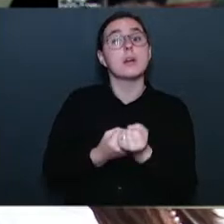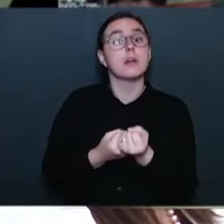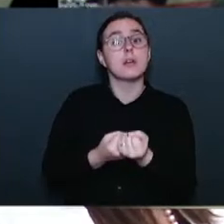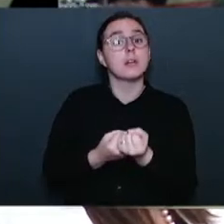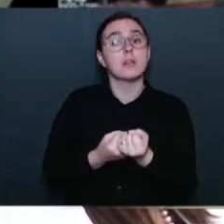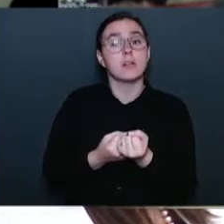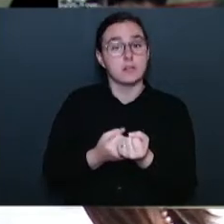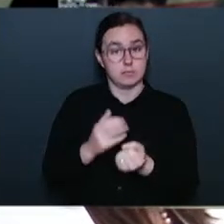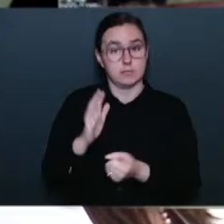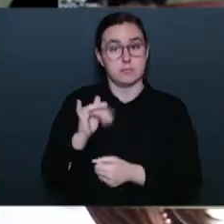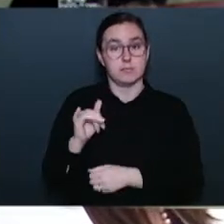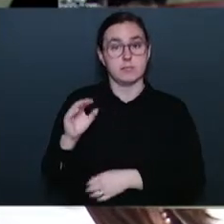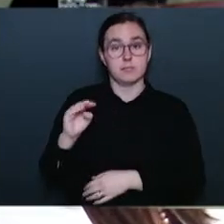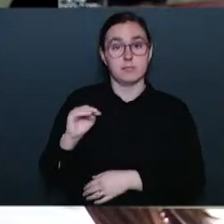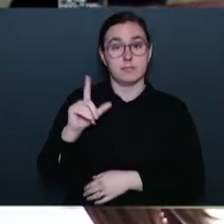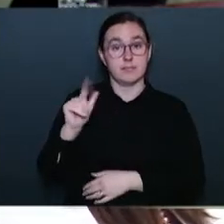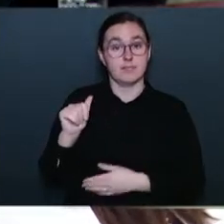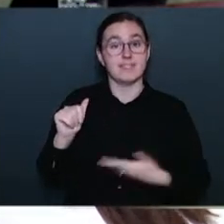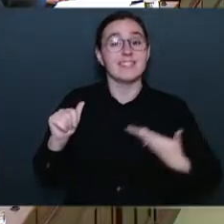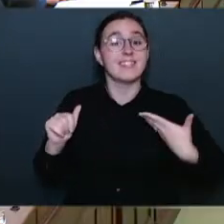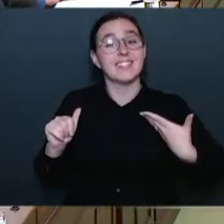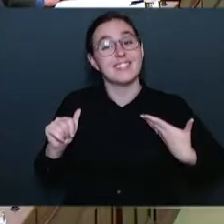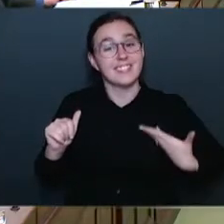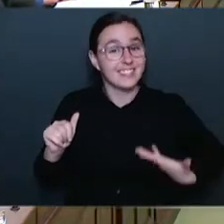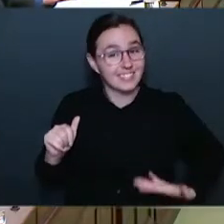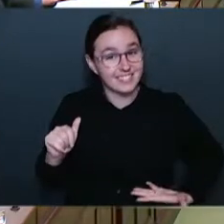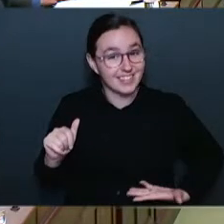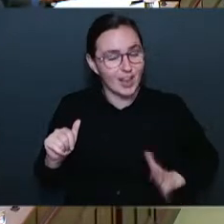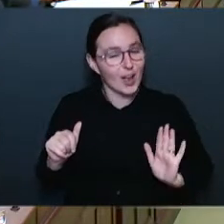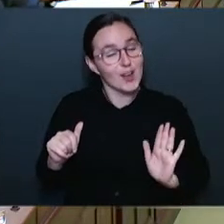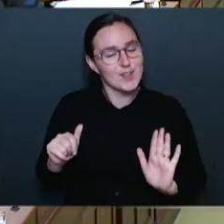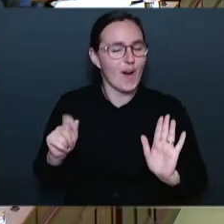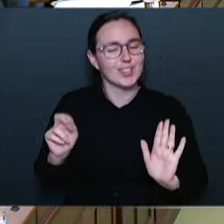mccove foreign